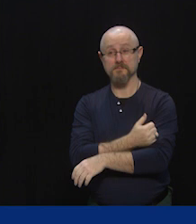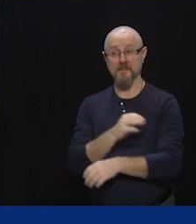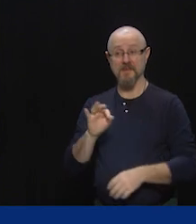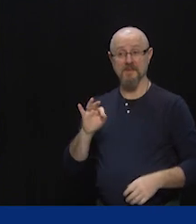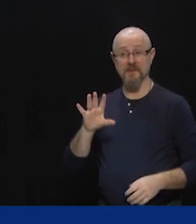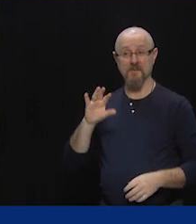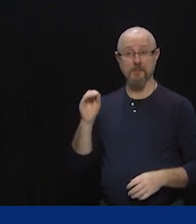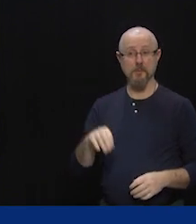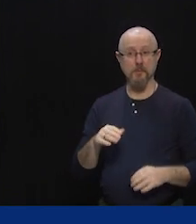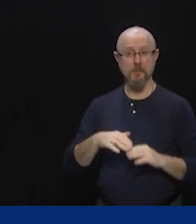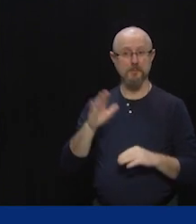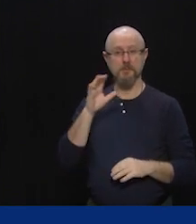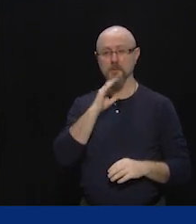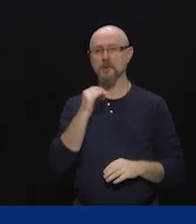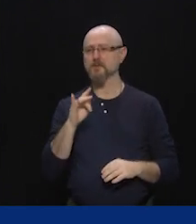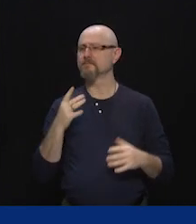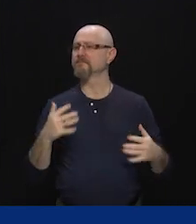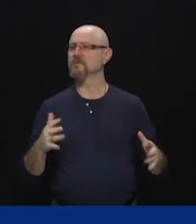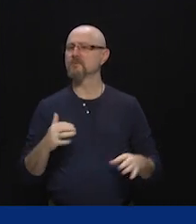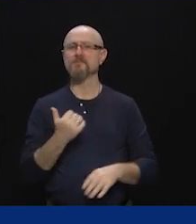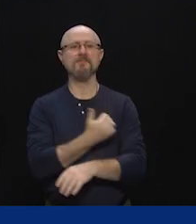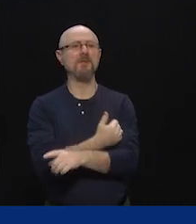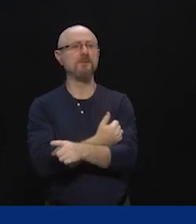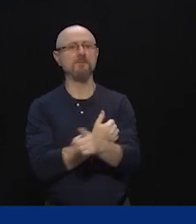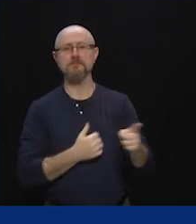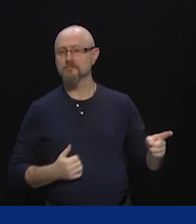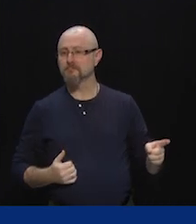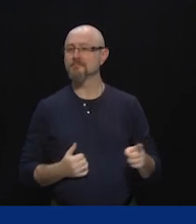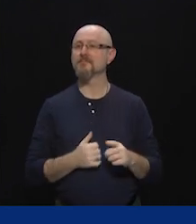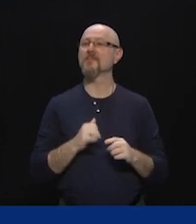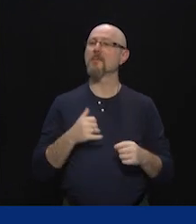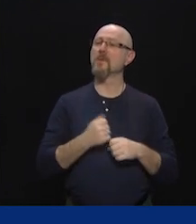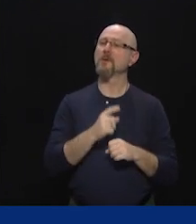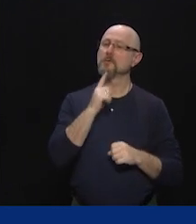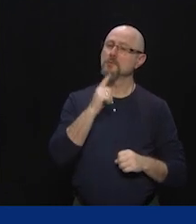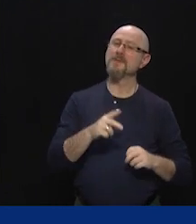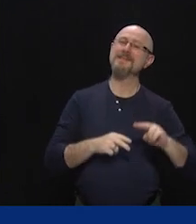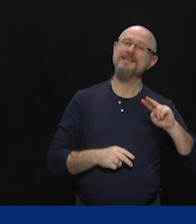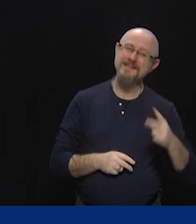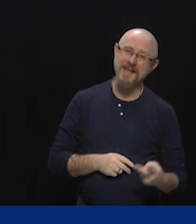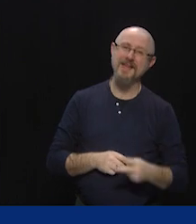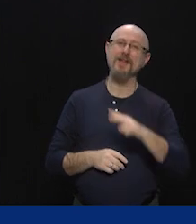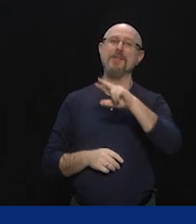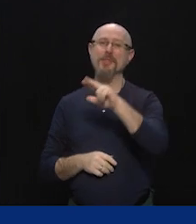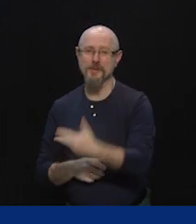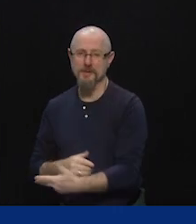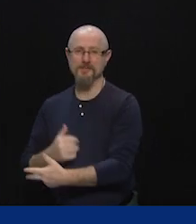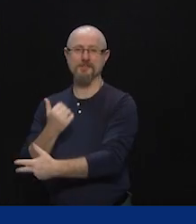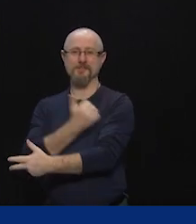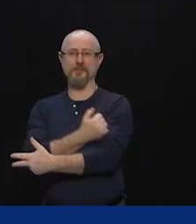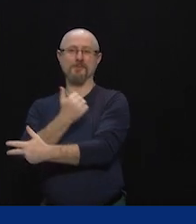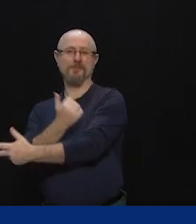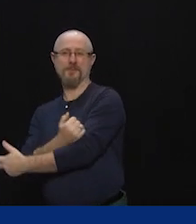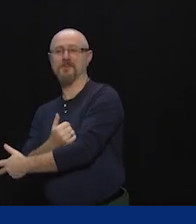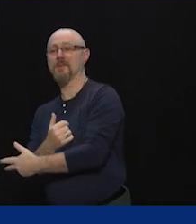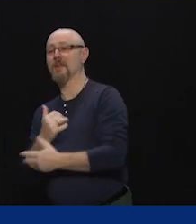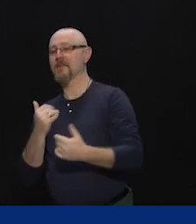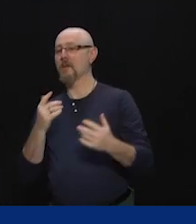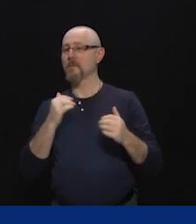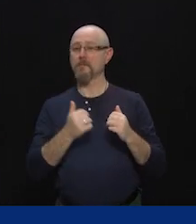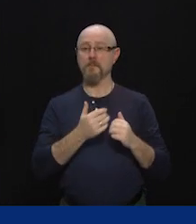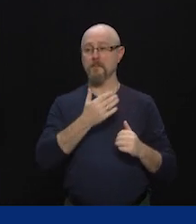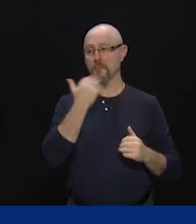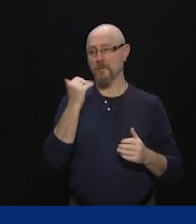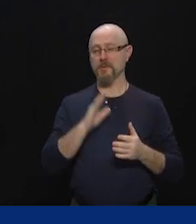over 18 are vaccinated. We need them to continue on the path and get the second one and get the third one, but we are far better off than we were in the past.